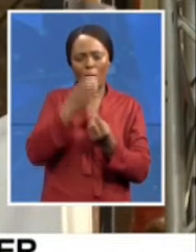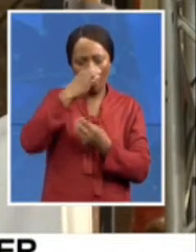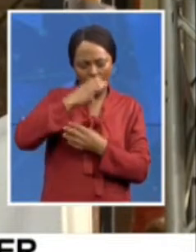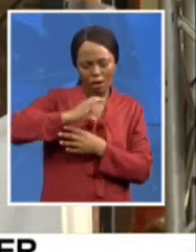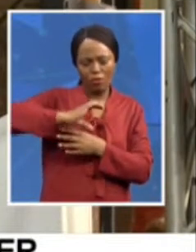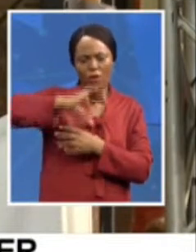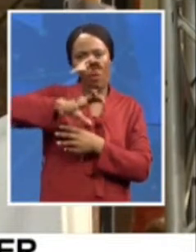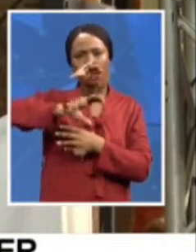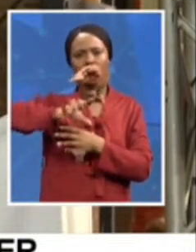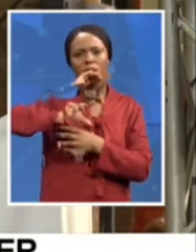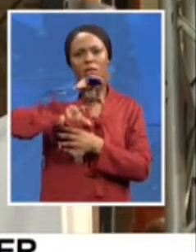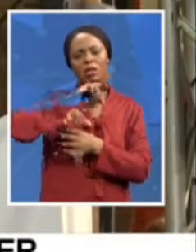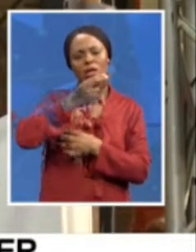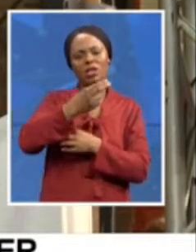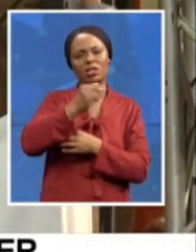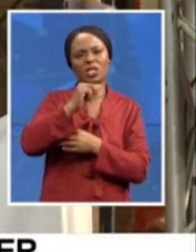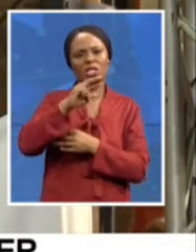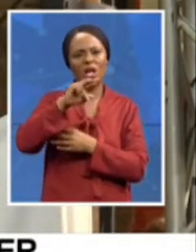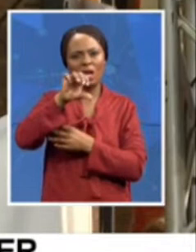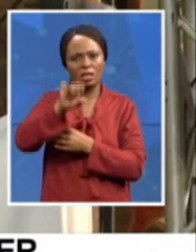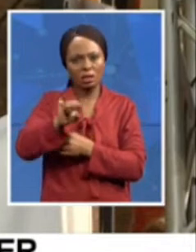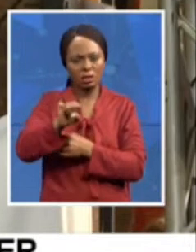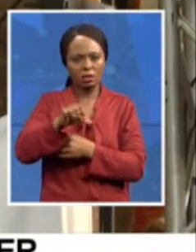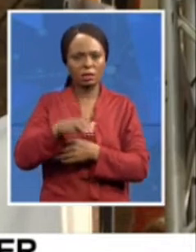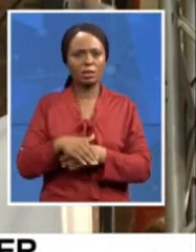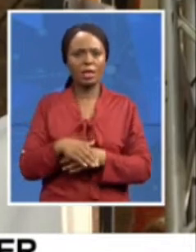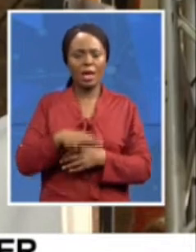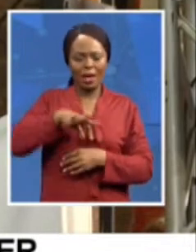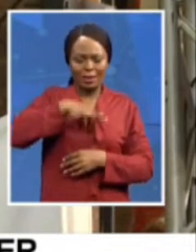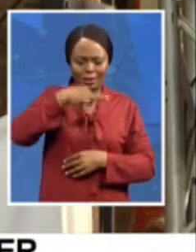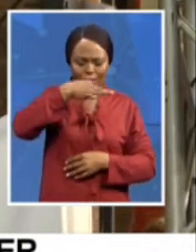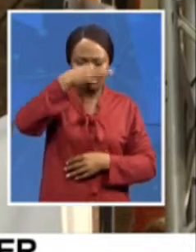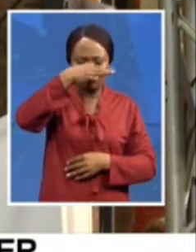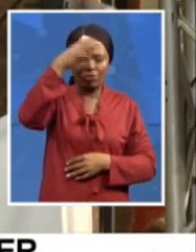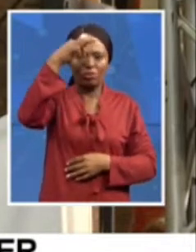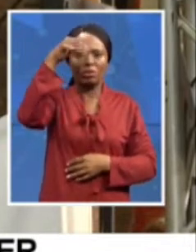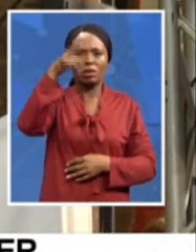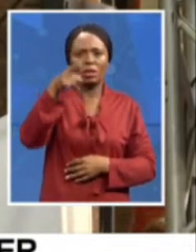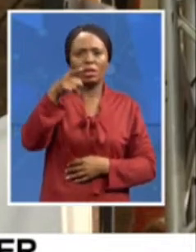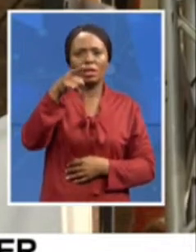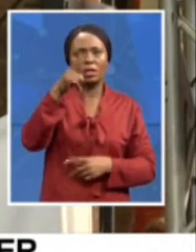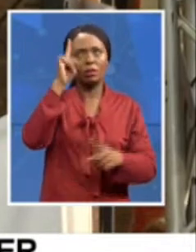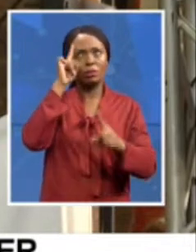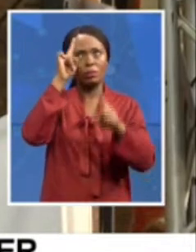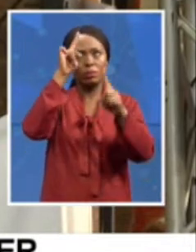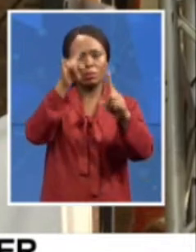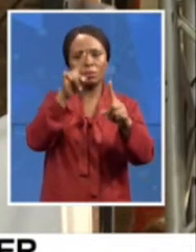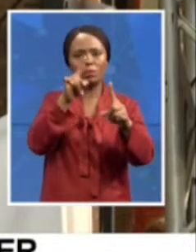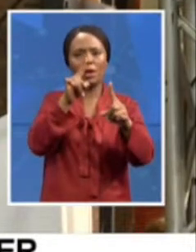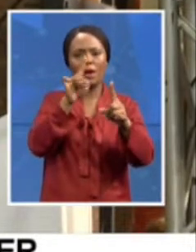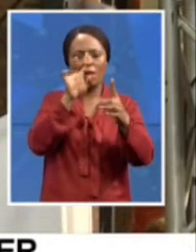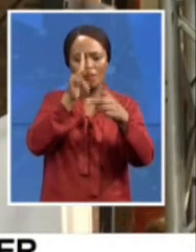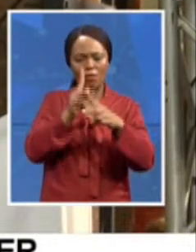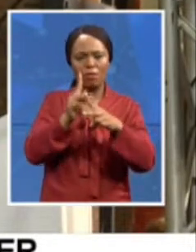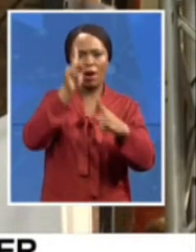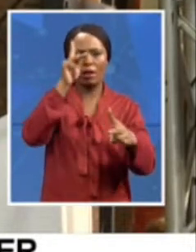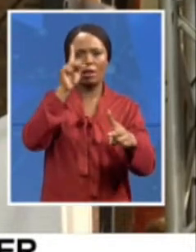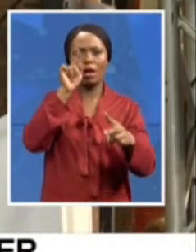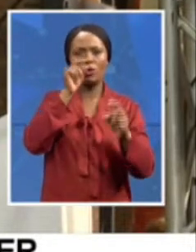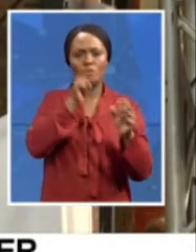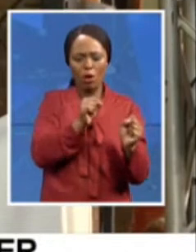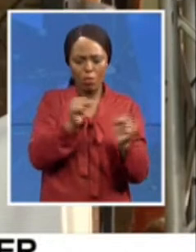You're spirited away, facing the final mystery that greets us all. Your memories remain, playing a pale shadow of the colossus you